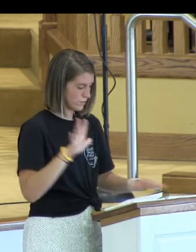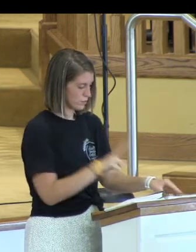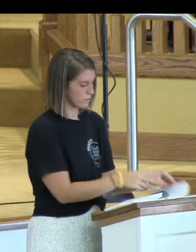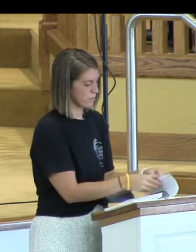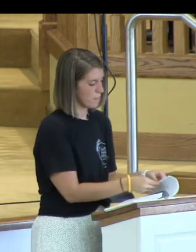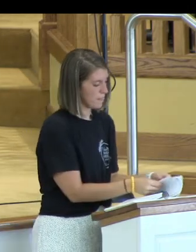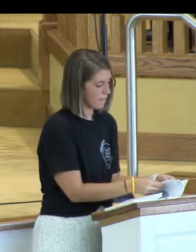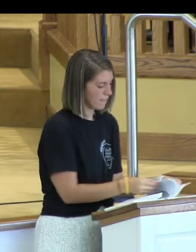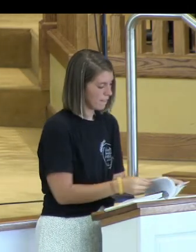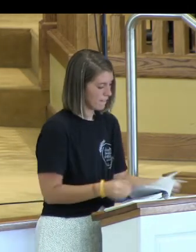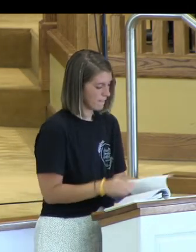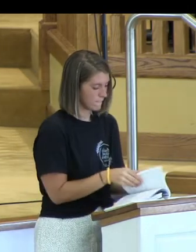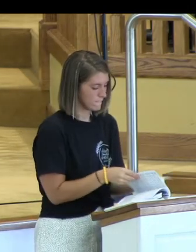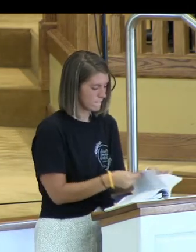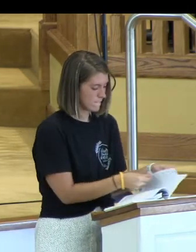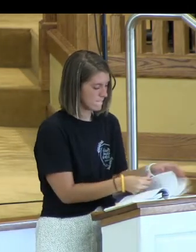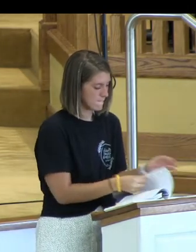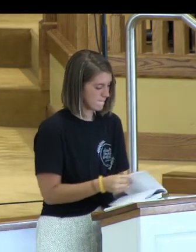252. I apologize. 252.